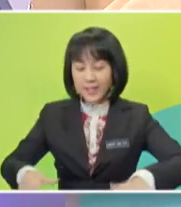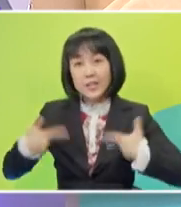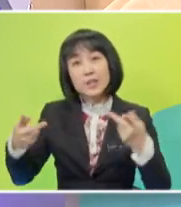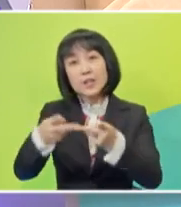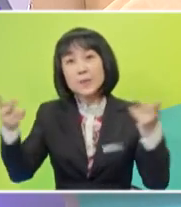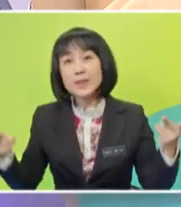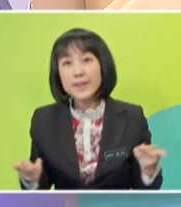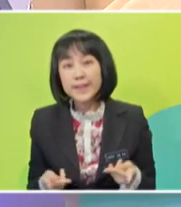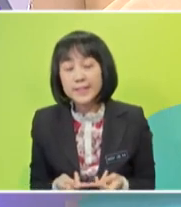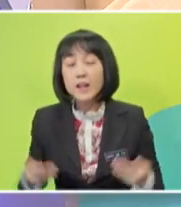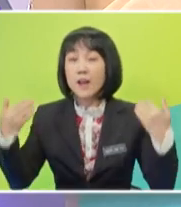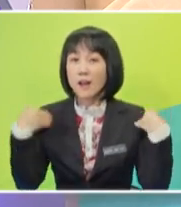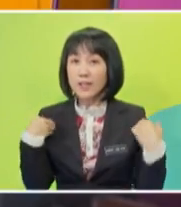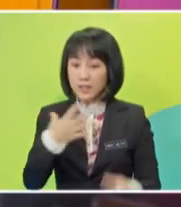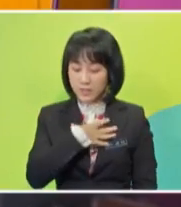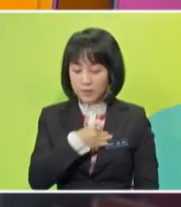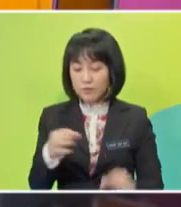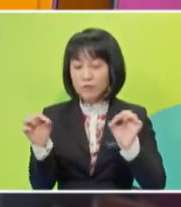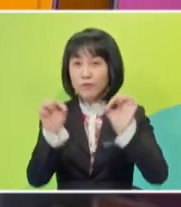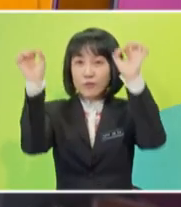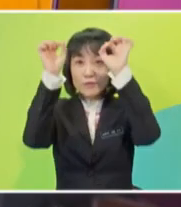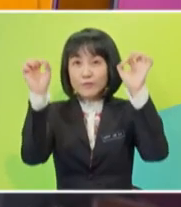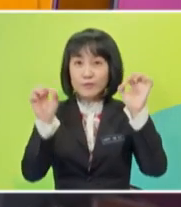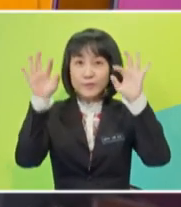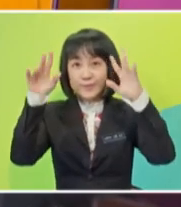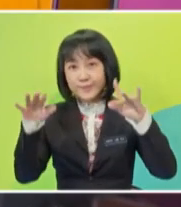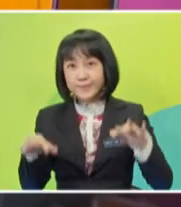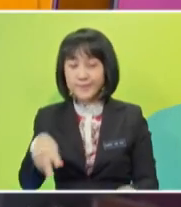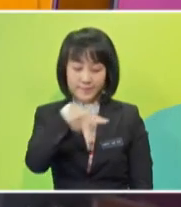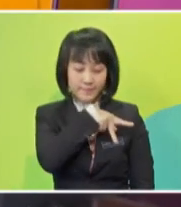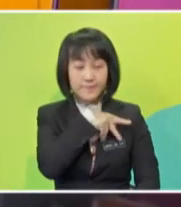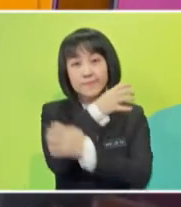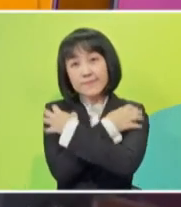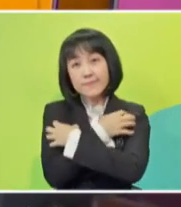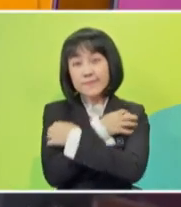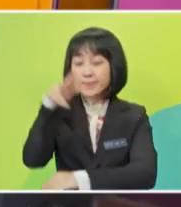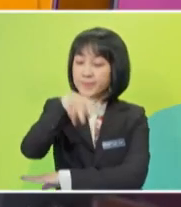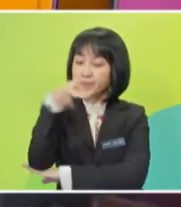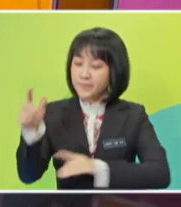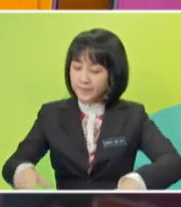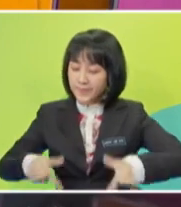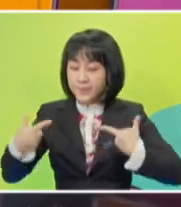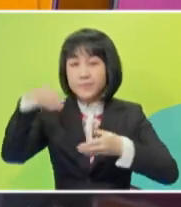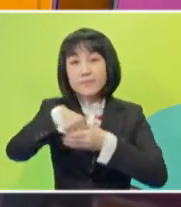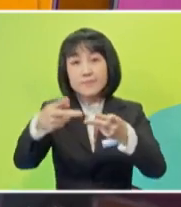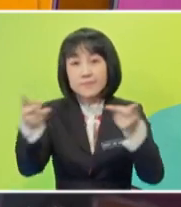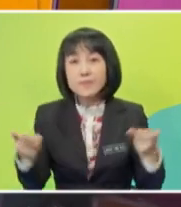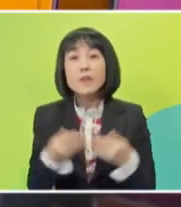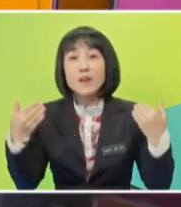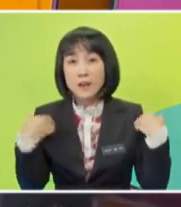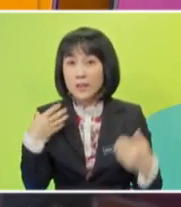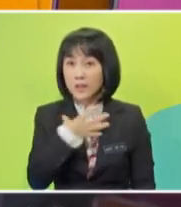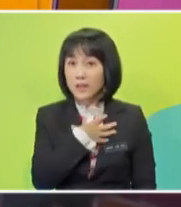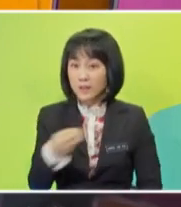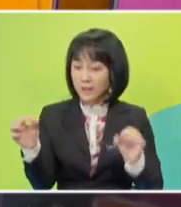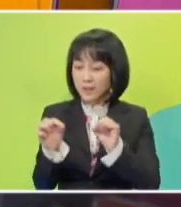place where there is snow. The polar bear and penguin live in a place where there is snow.